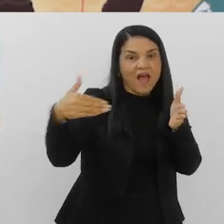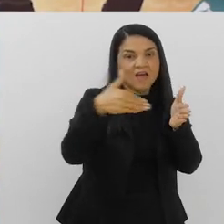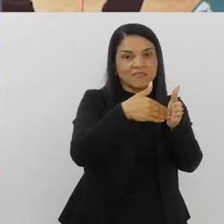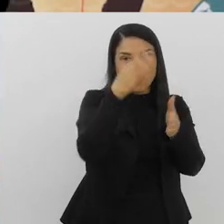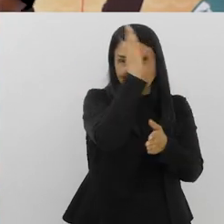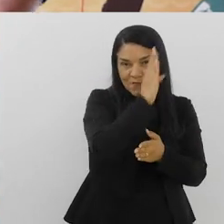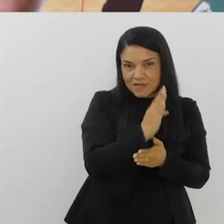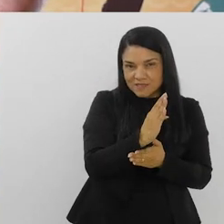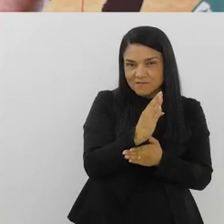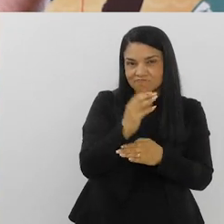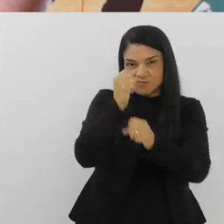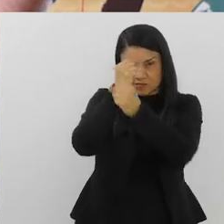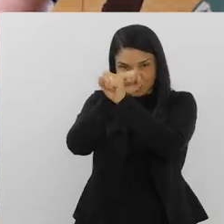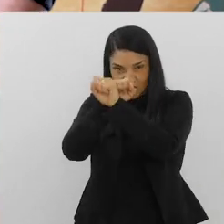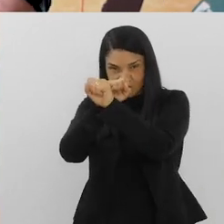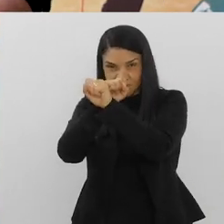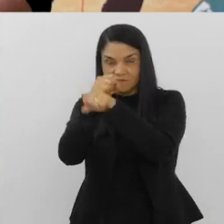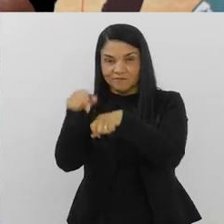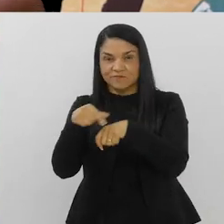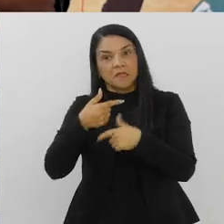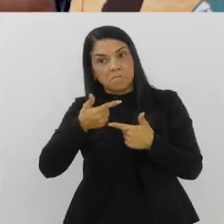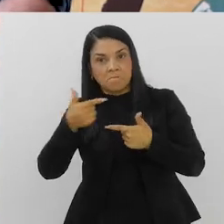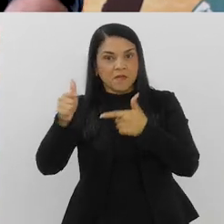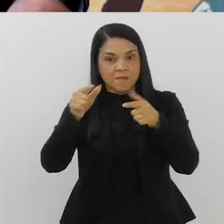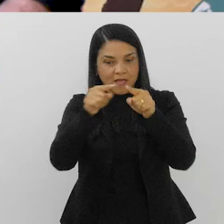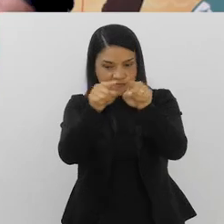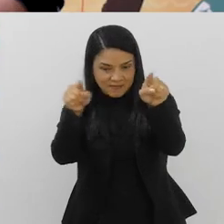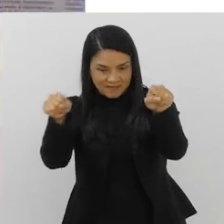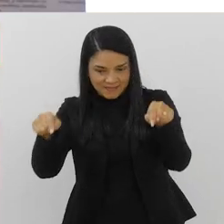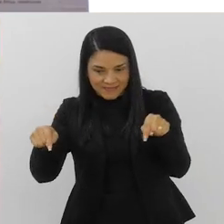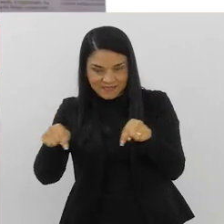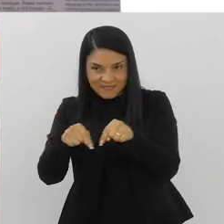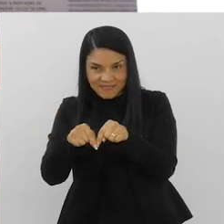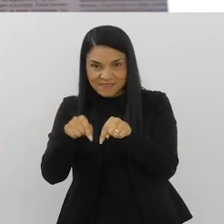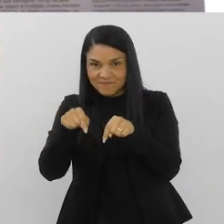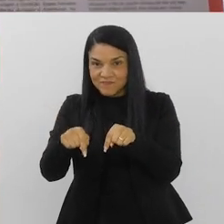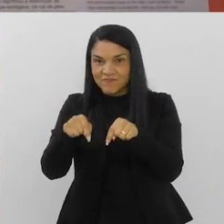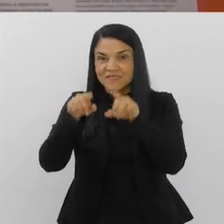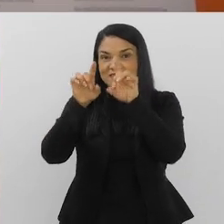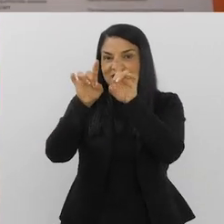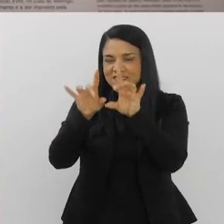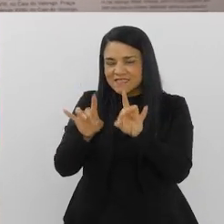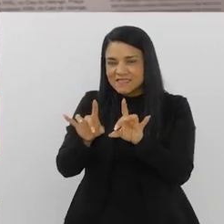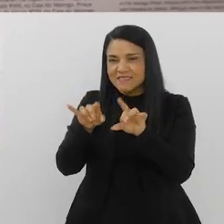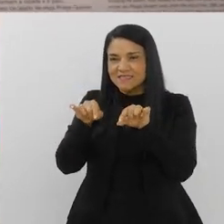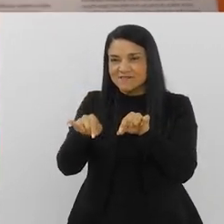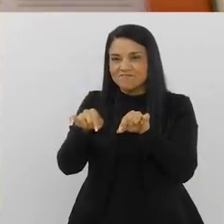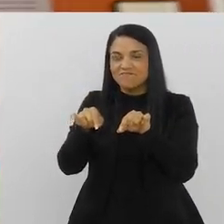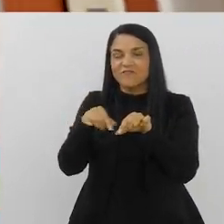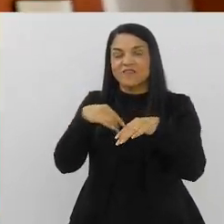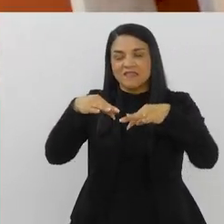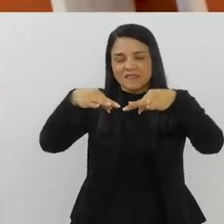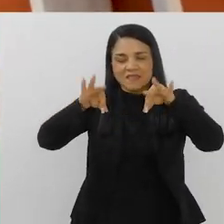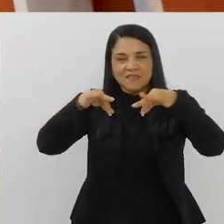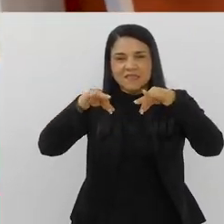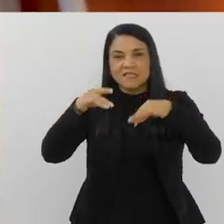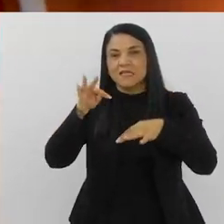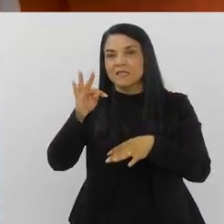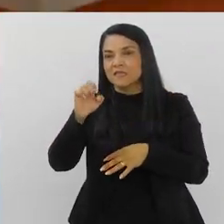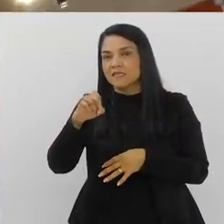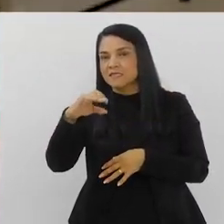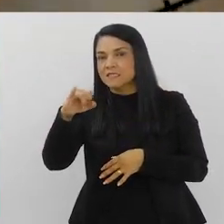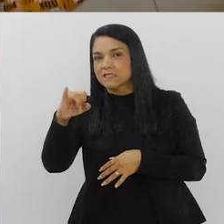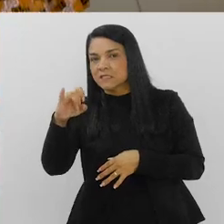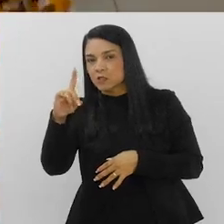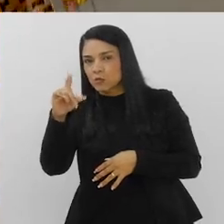from Africa to Brazil. But there is much more. This installation is a kind of African